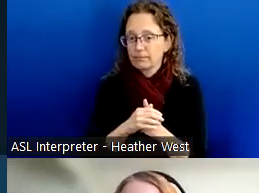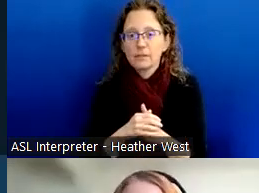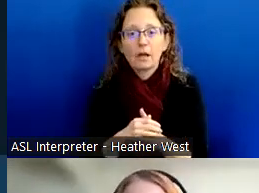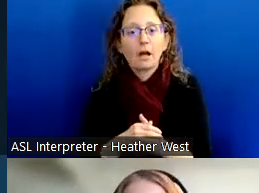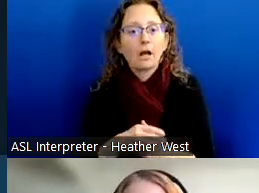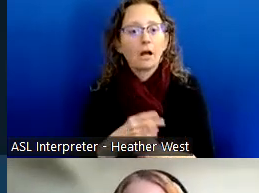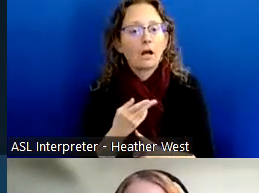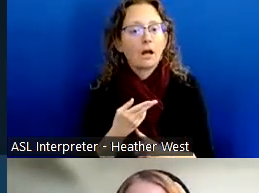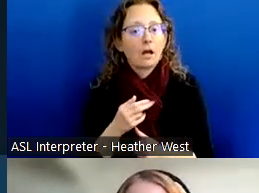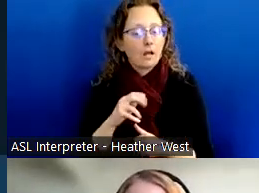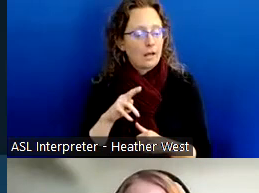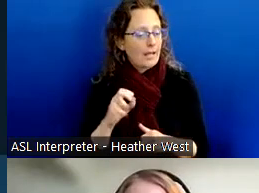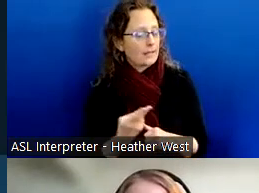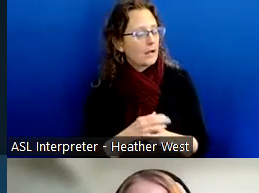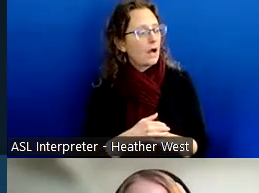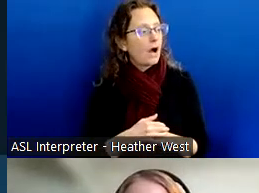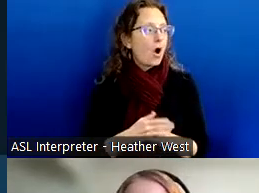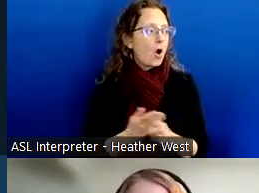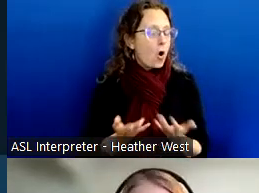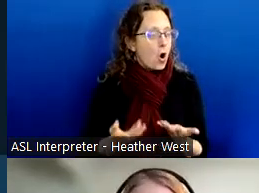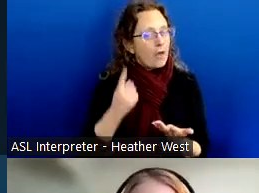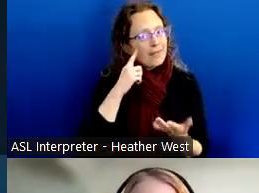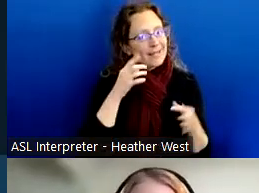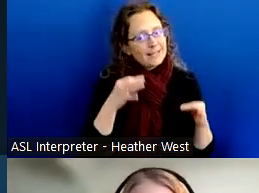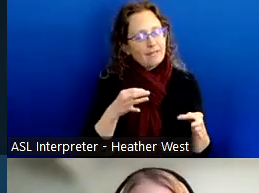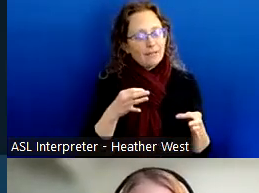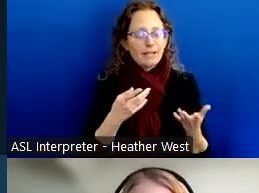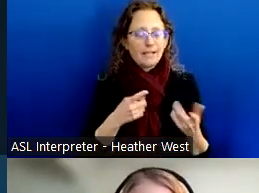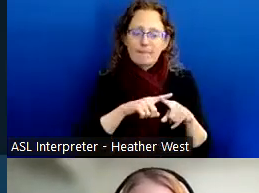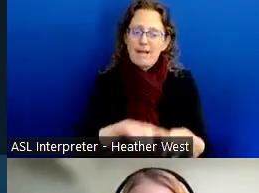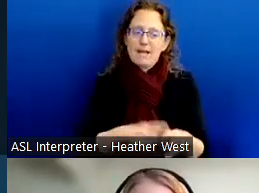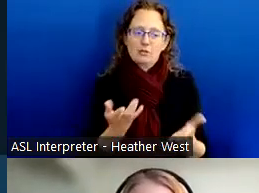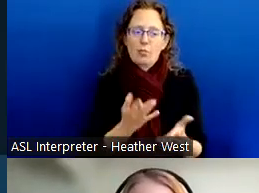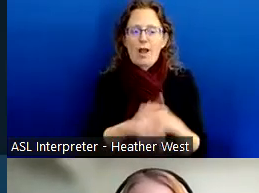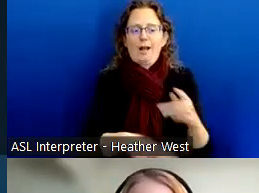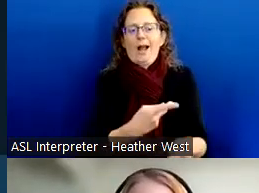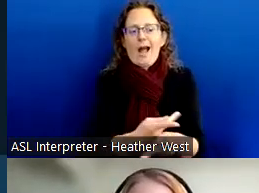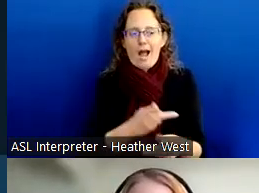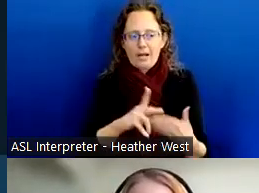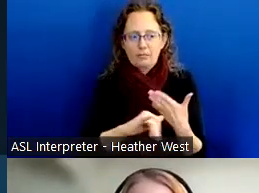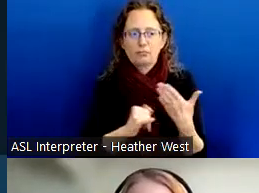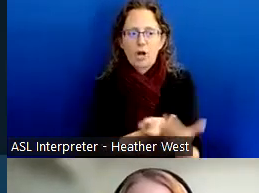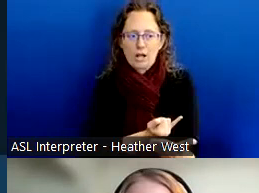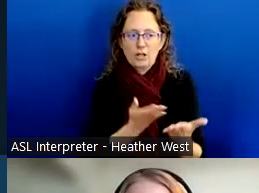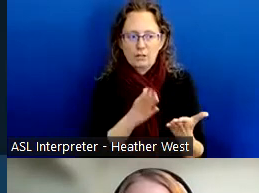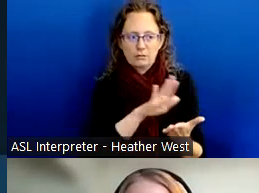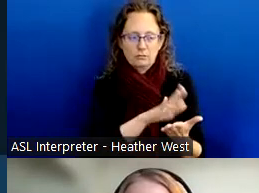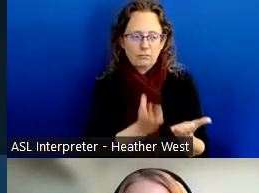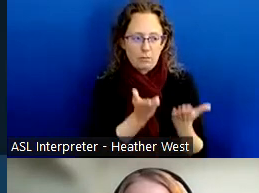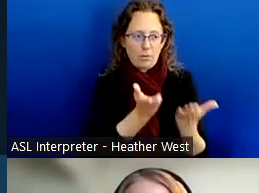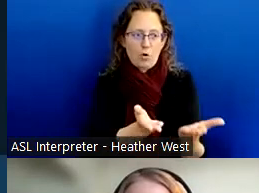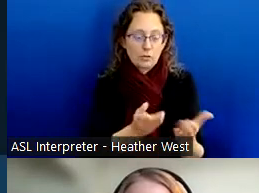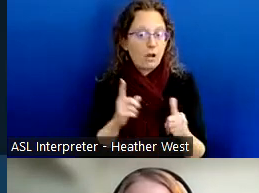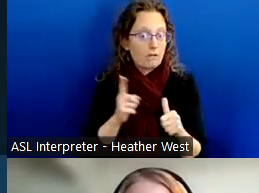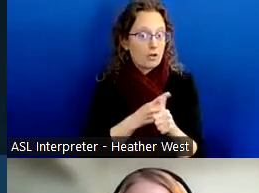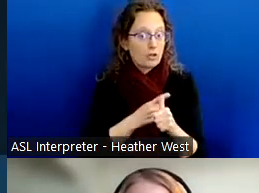Yeah, I mean, I think it definitely depends on the type of project you're applying for. When we were initially envisioning